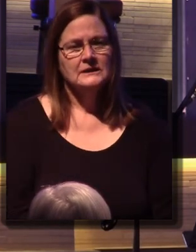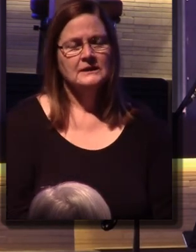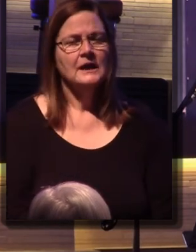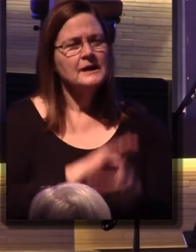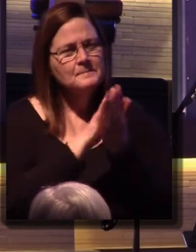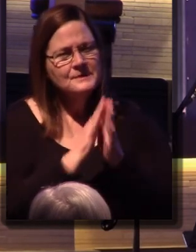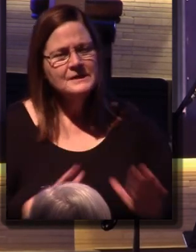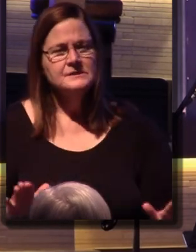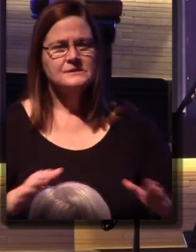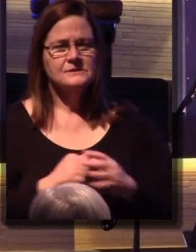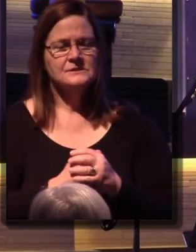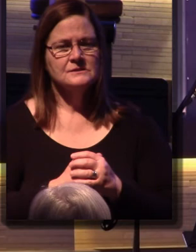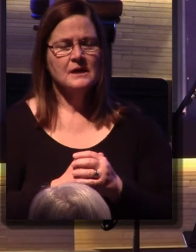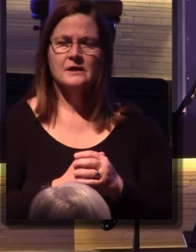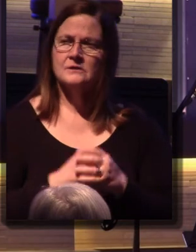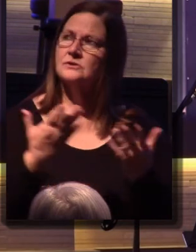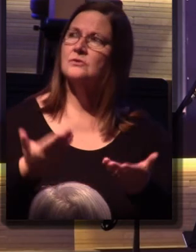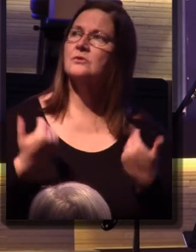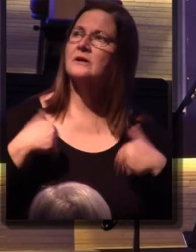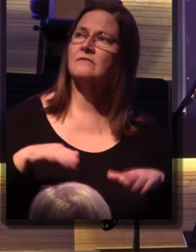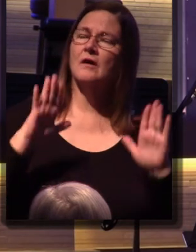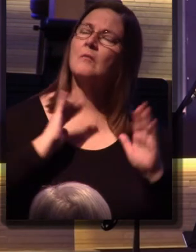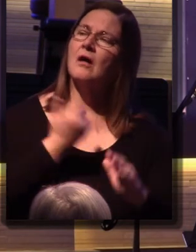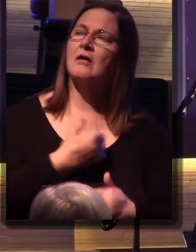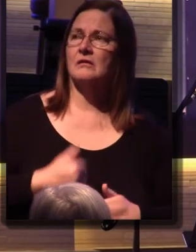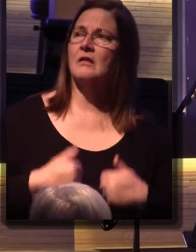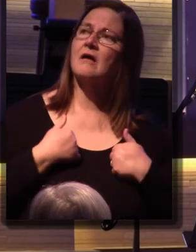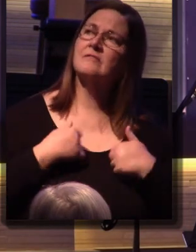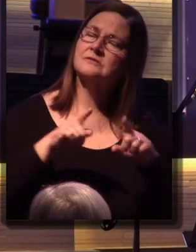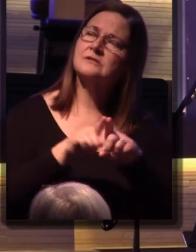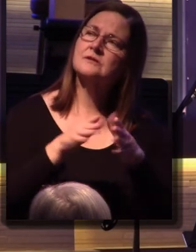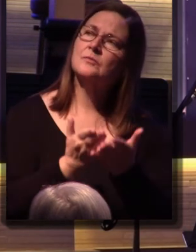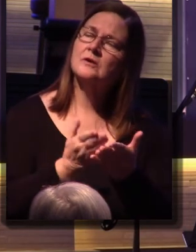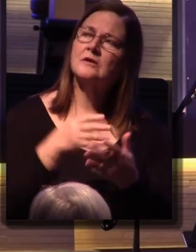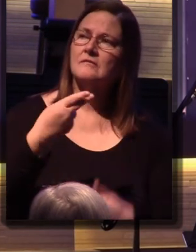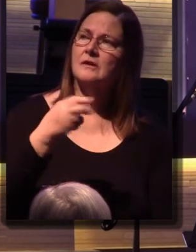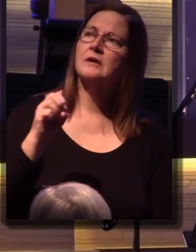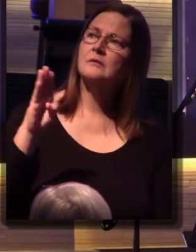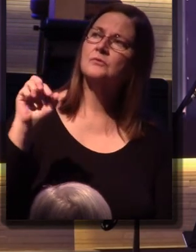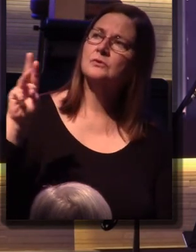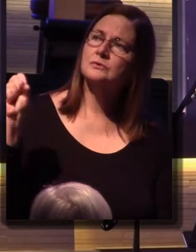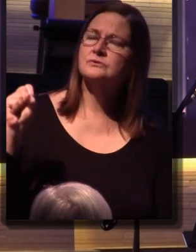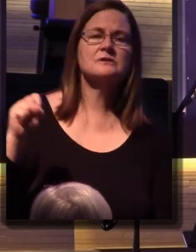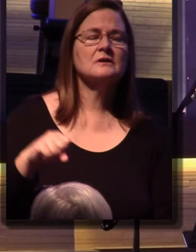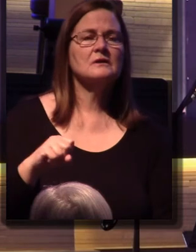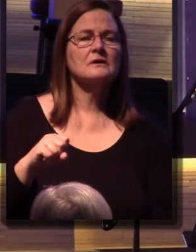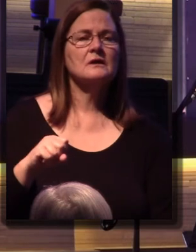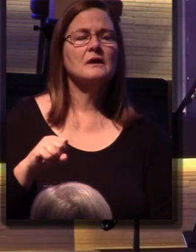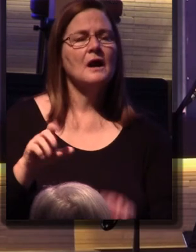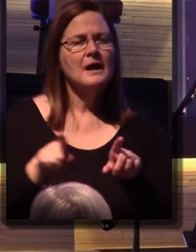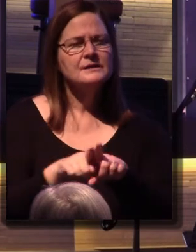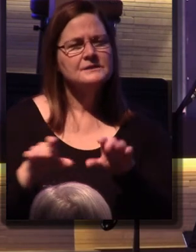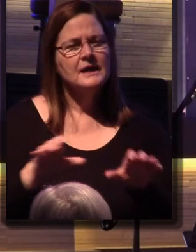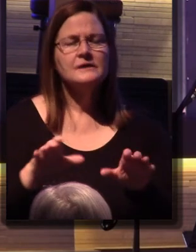and righteousness and peace. And to pour out our lives as the book of Hebrews told us to. As an act